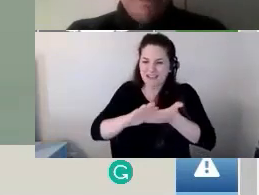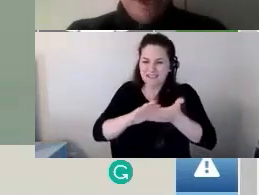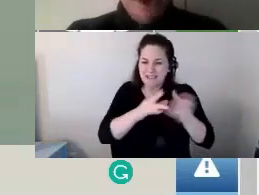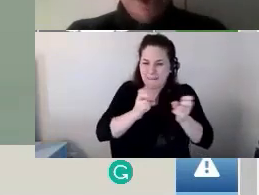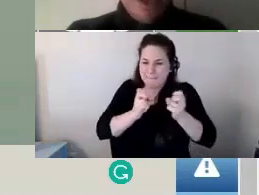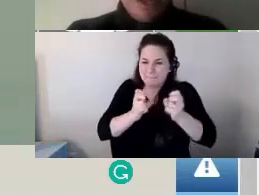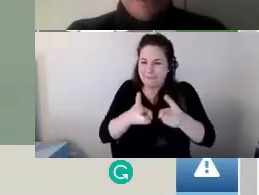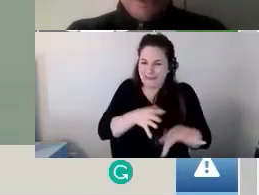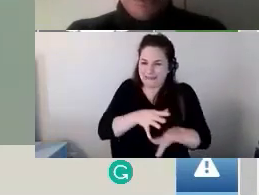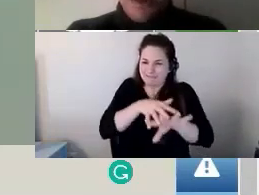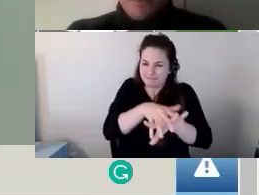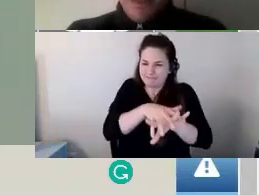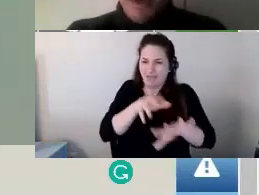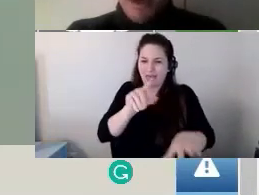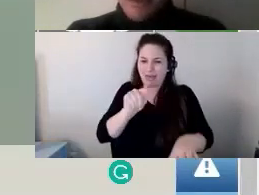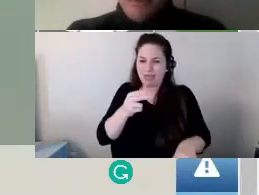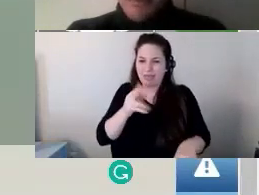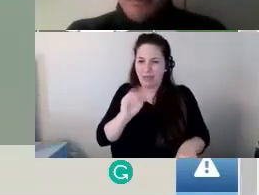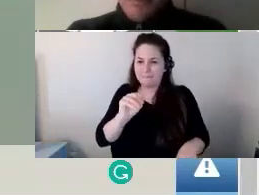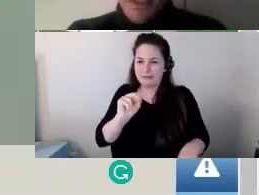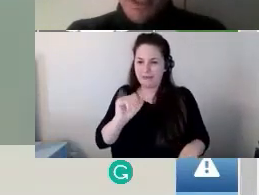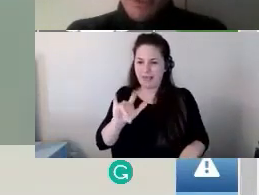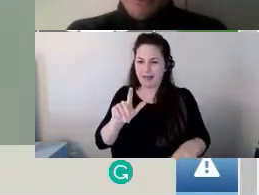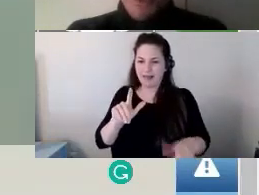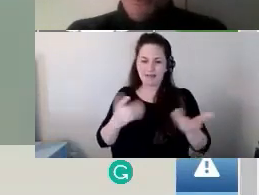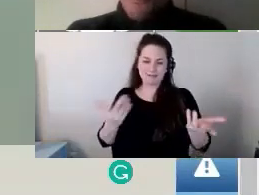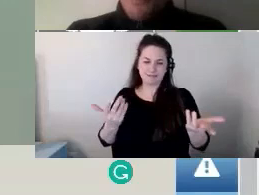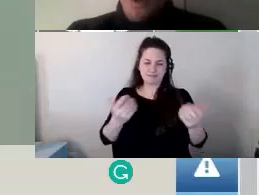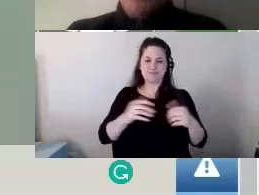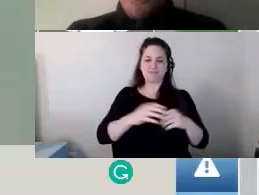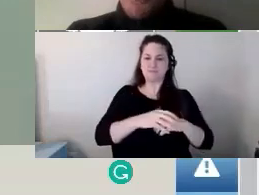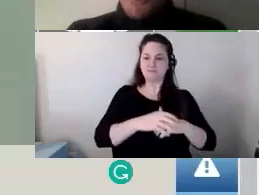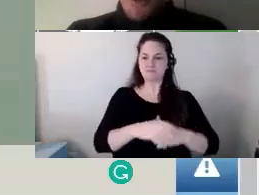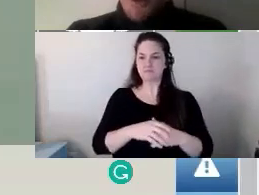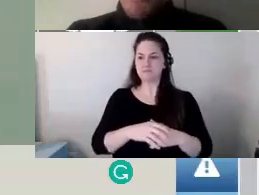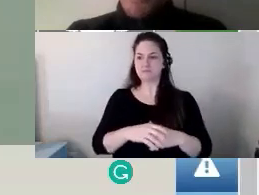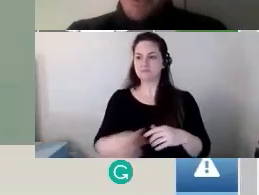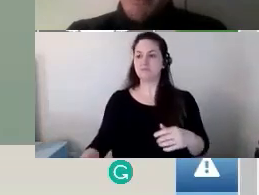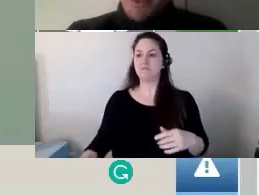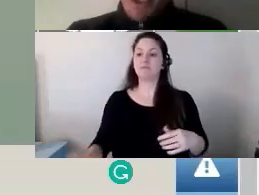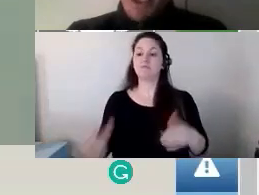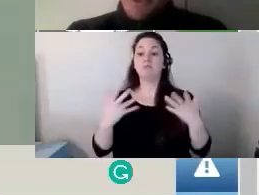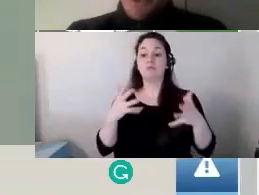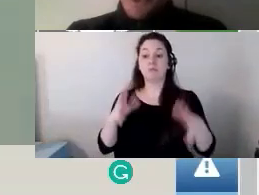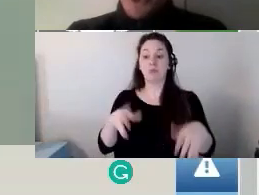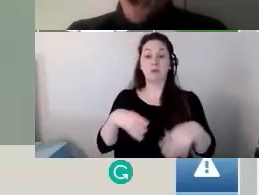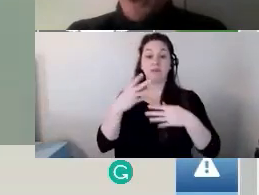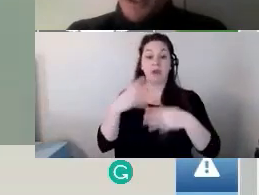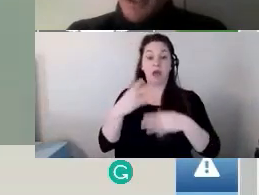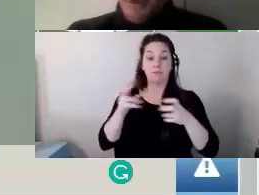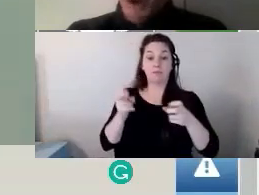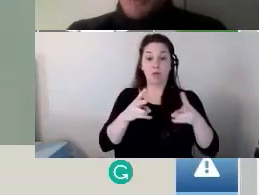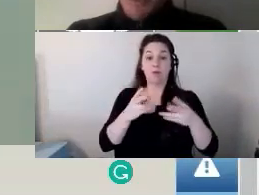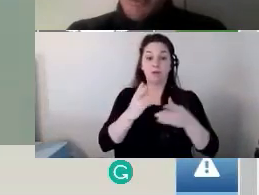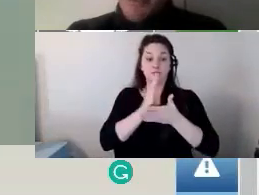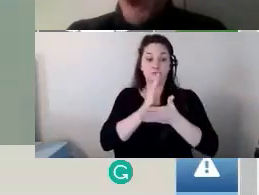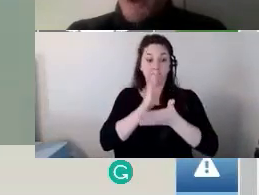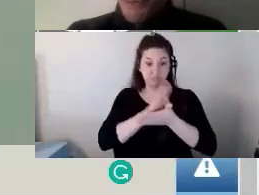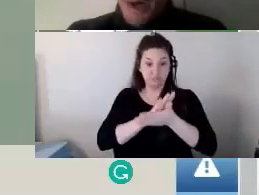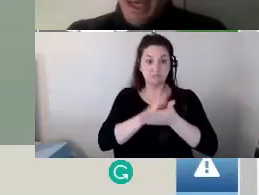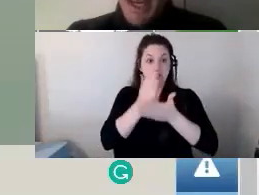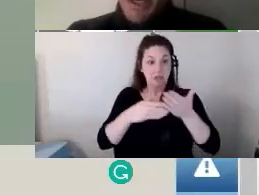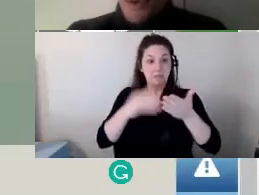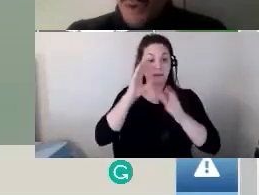we have in our analysis content box. So we've uploaded a couple of images to the content box in the